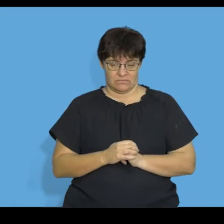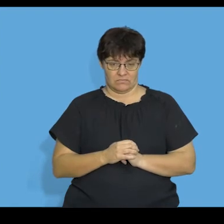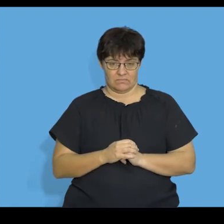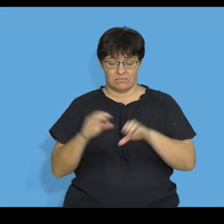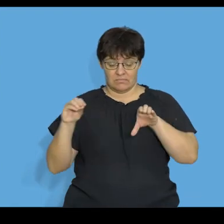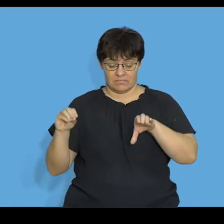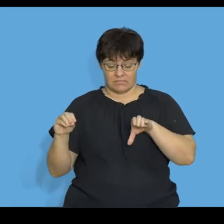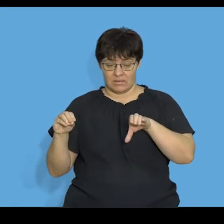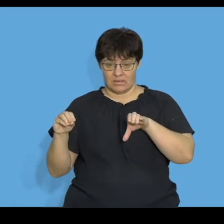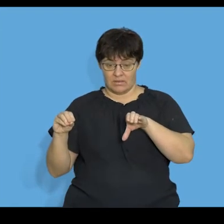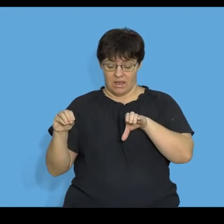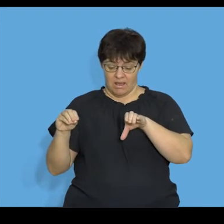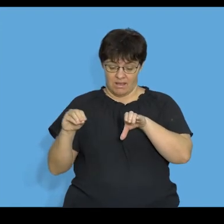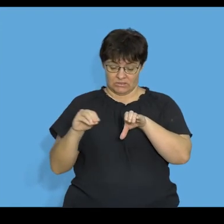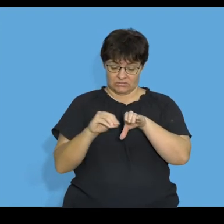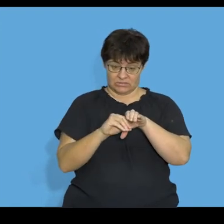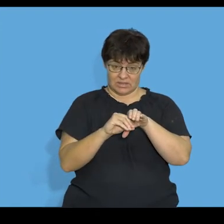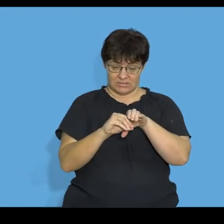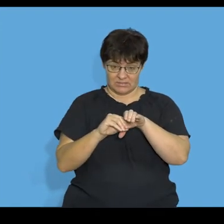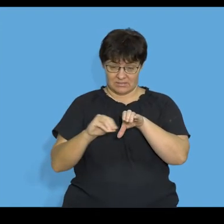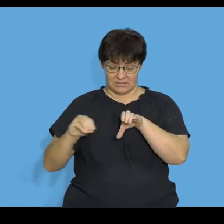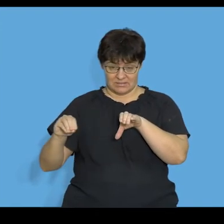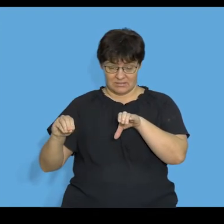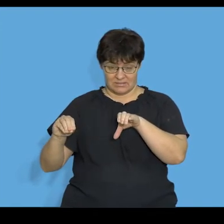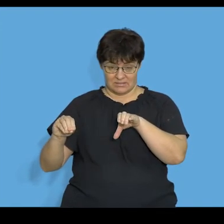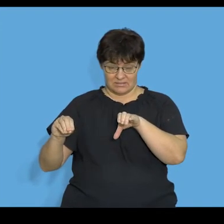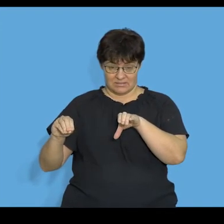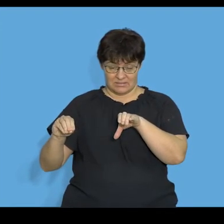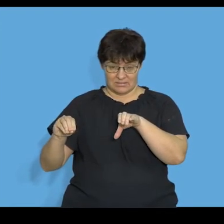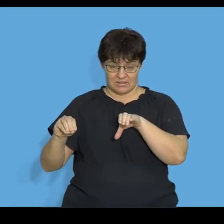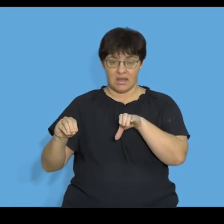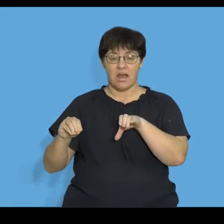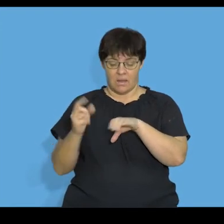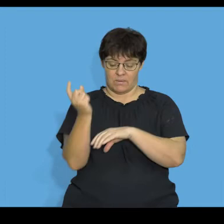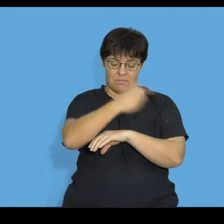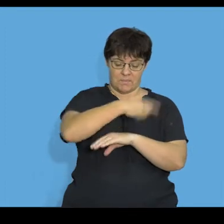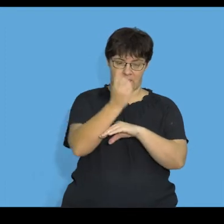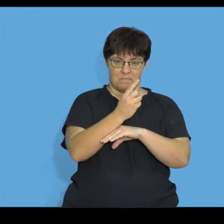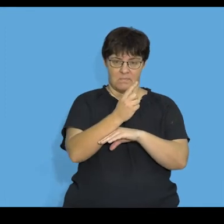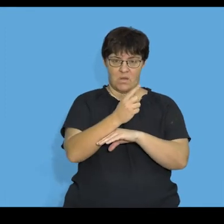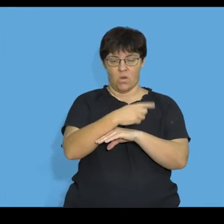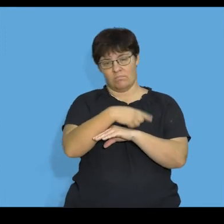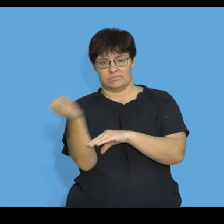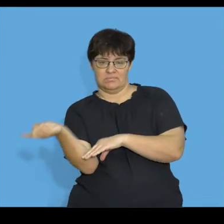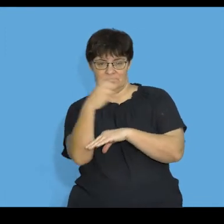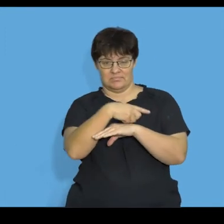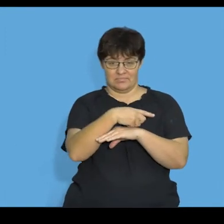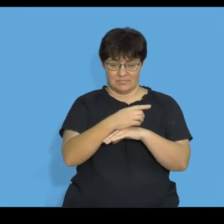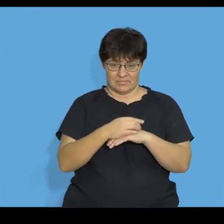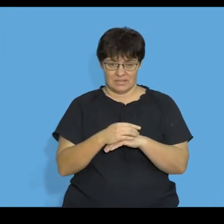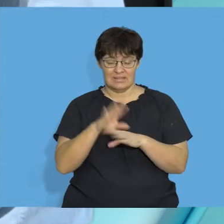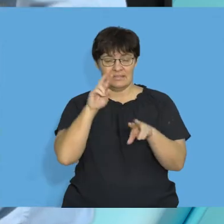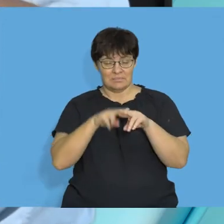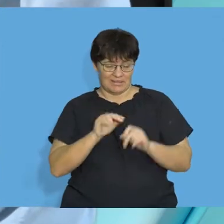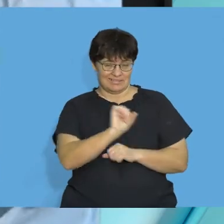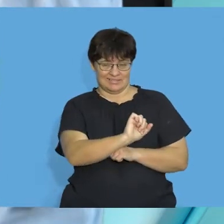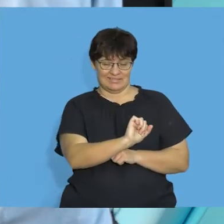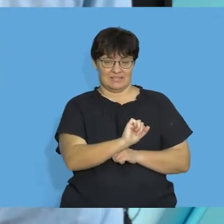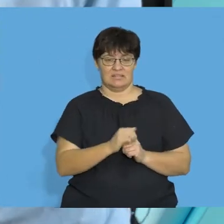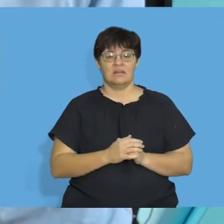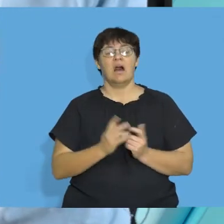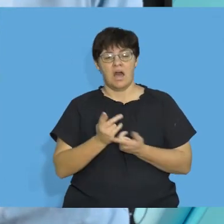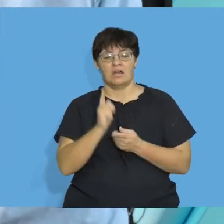there's a change in magnetic flux, the magnet is moving in or out, or the coil is moving in or out relative to the magnet, there's going to be